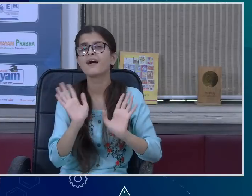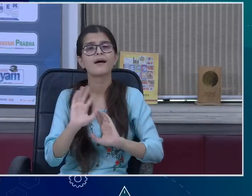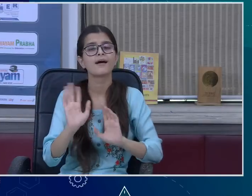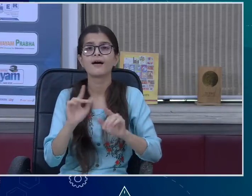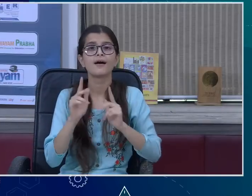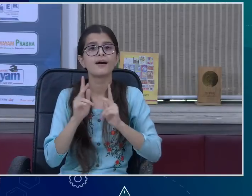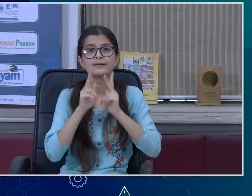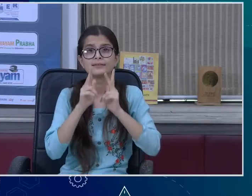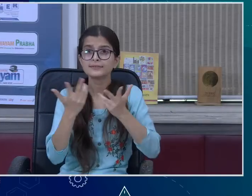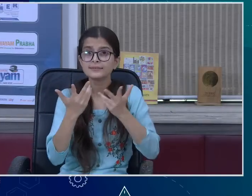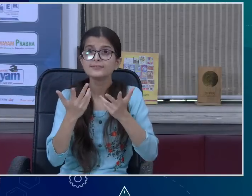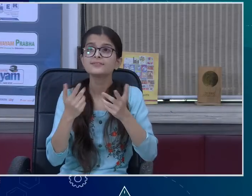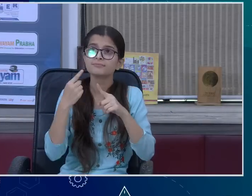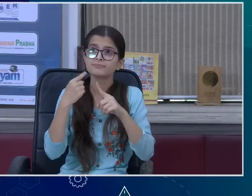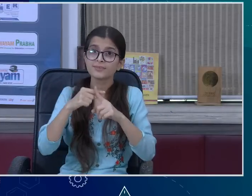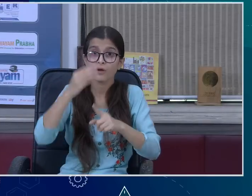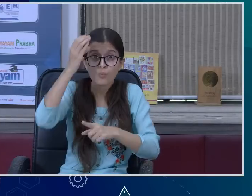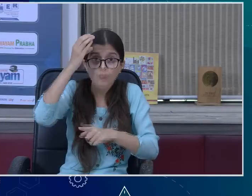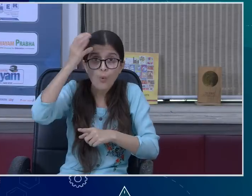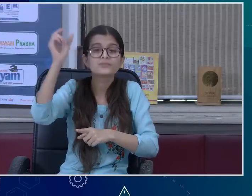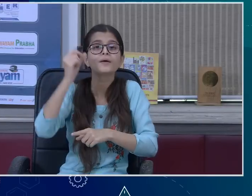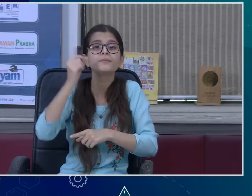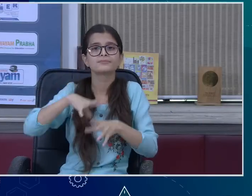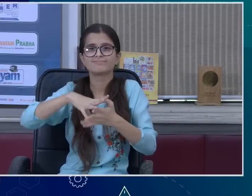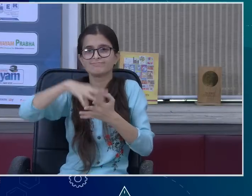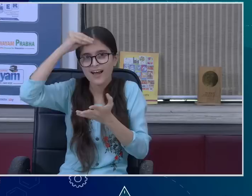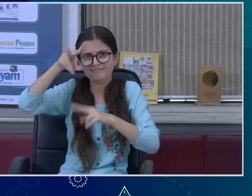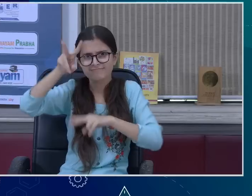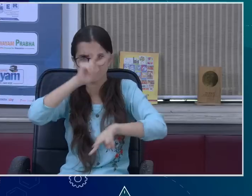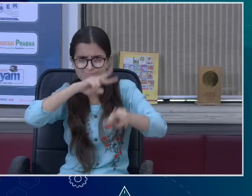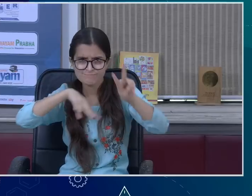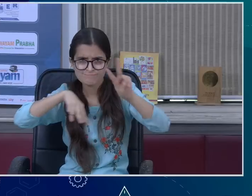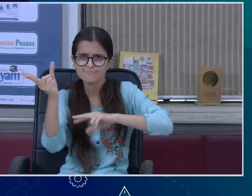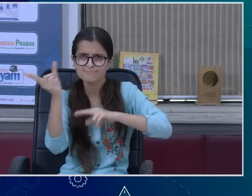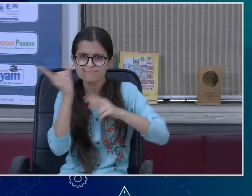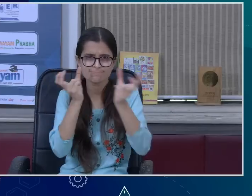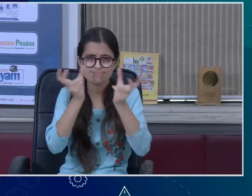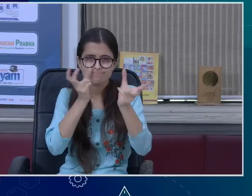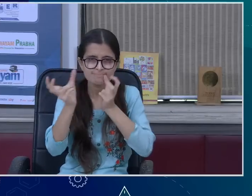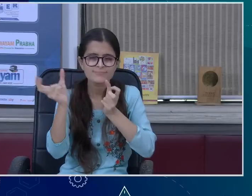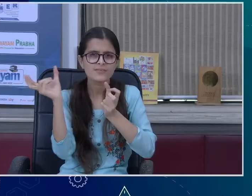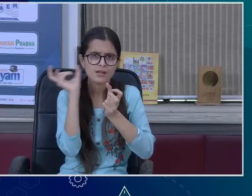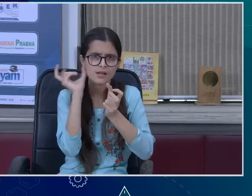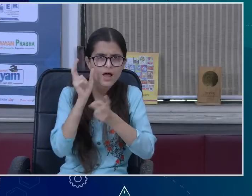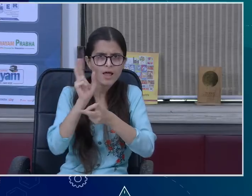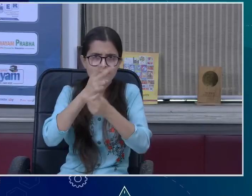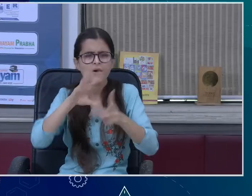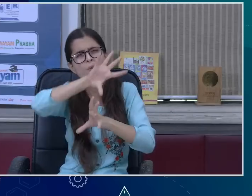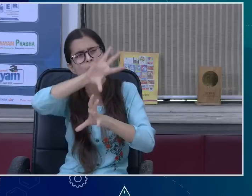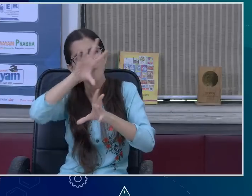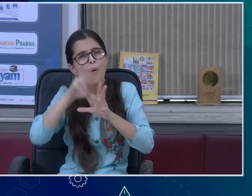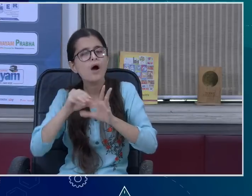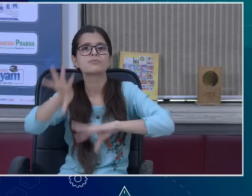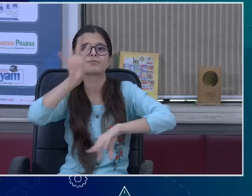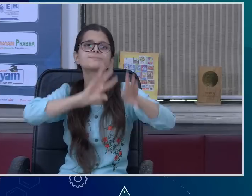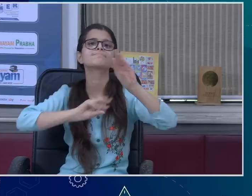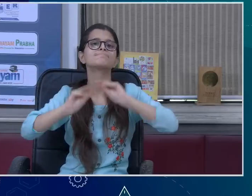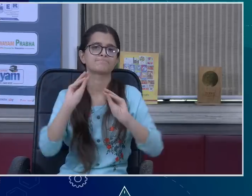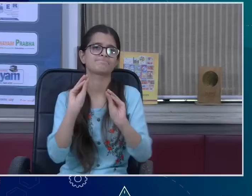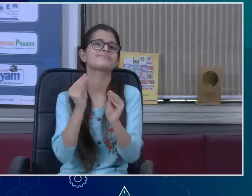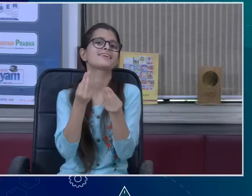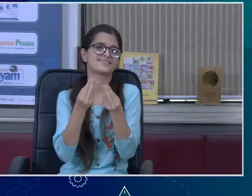have VAKT forms of learning, that is visual, auditory, kinesthetic, and short-time games. Those ways, if